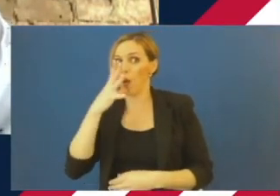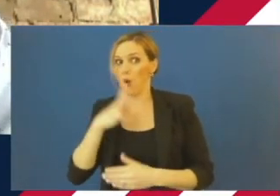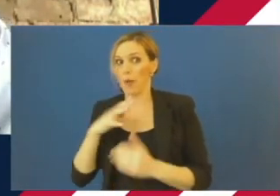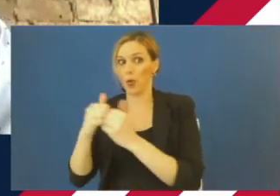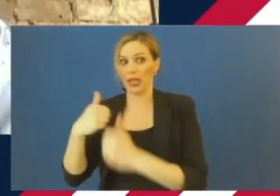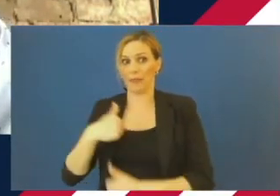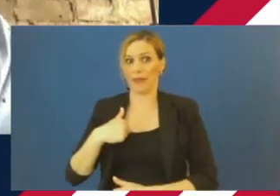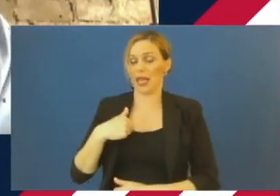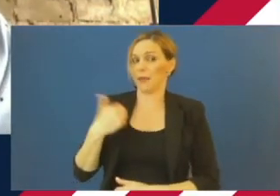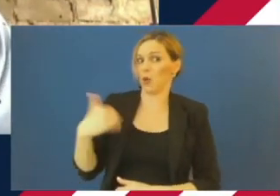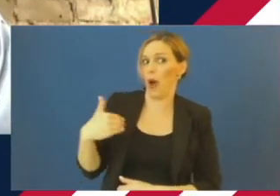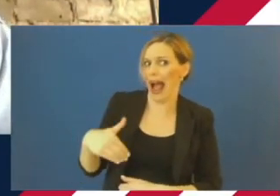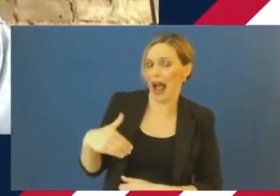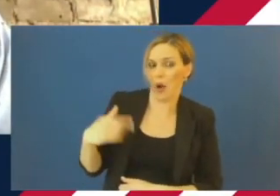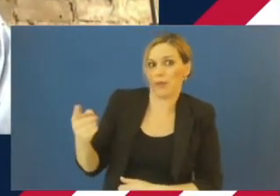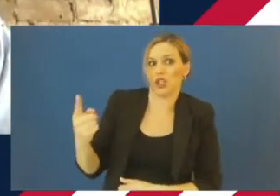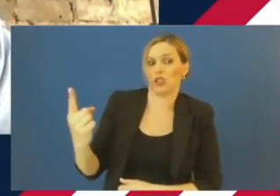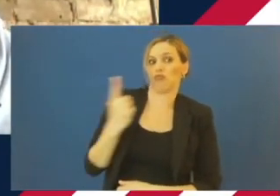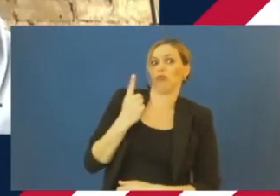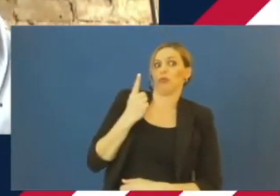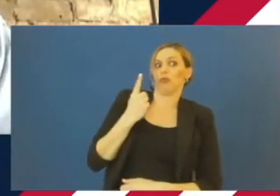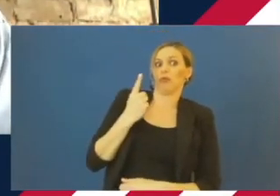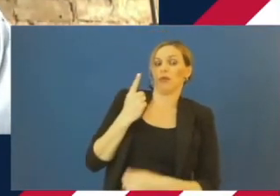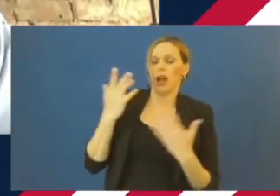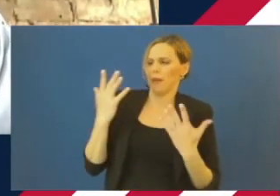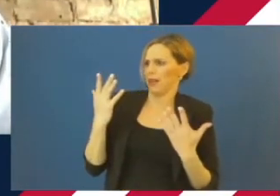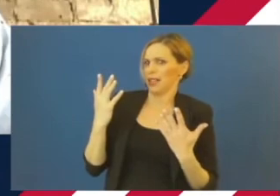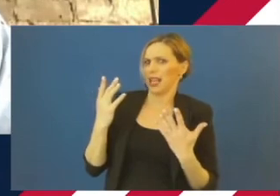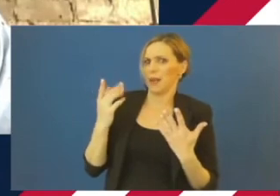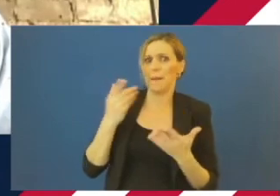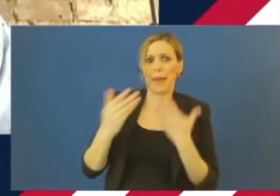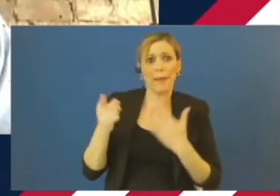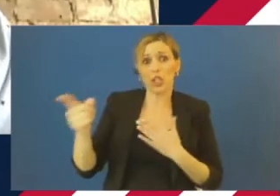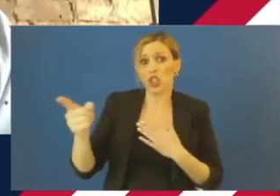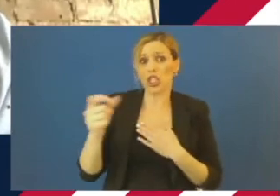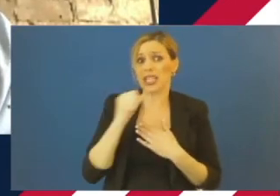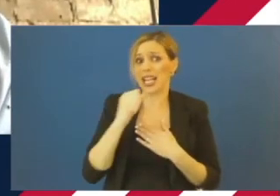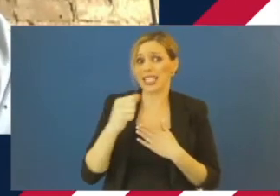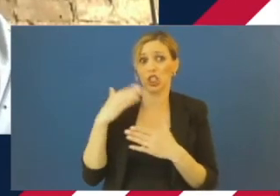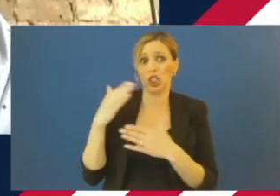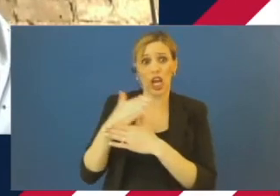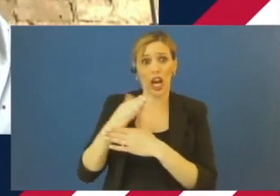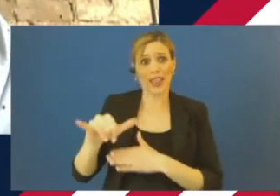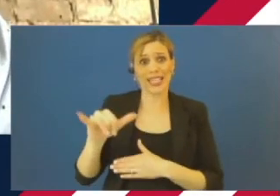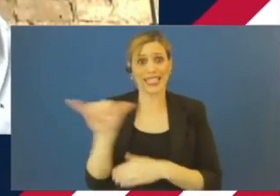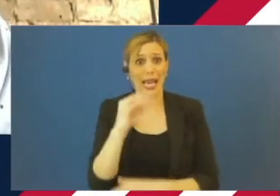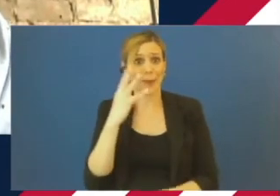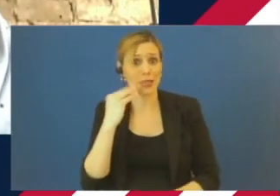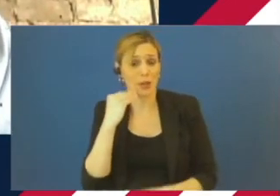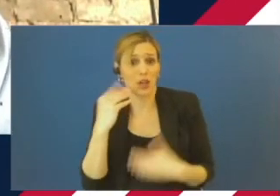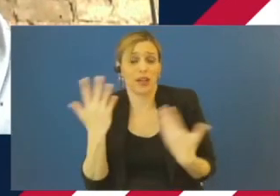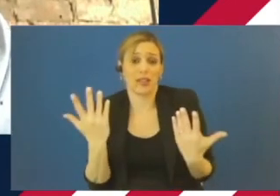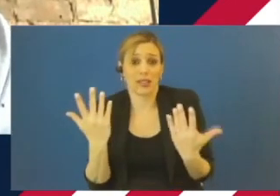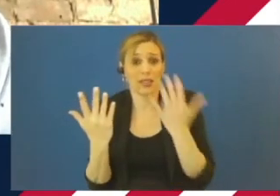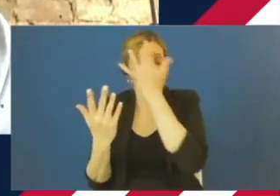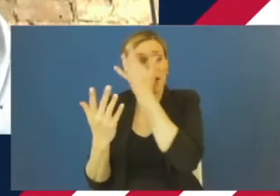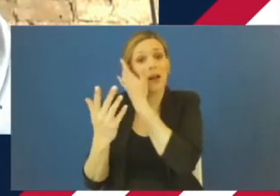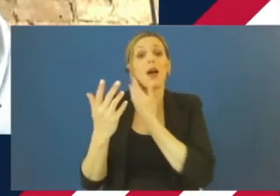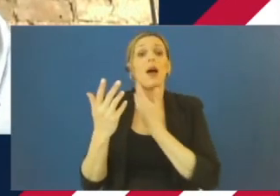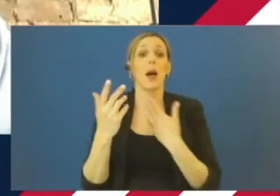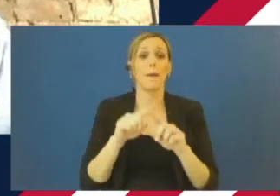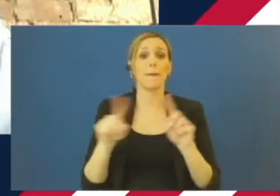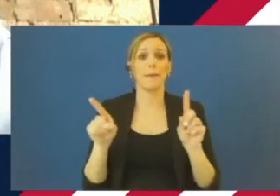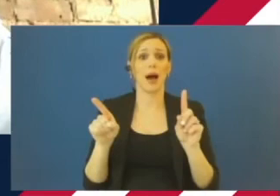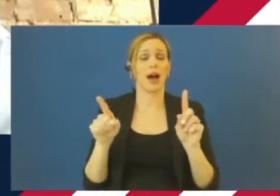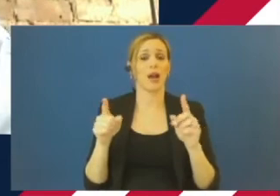They perhaps don't know what we experience, and it is debilitating to experience that on a regular basis, to be followed through the